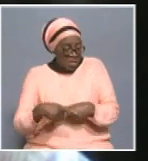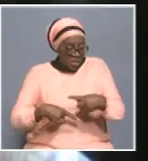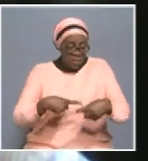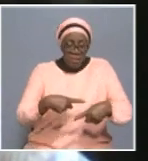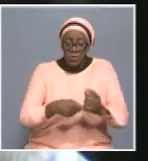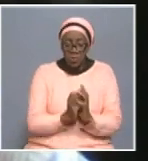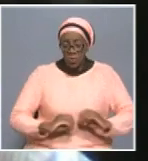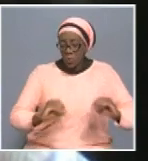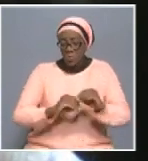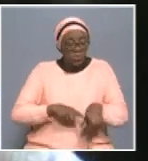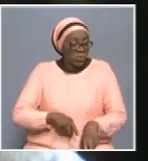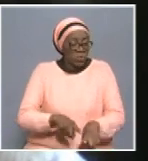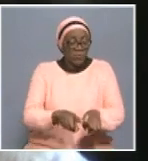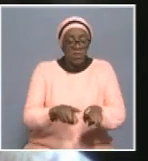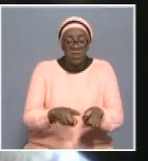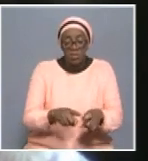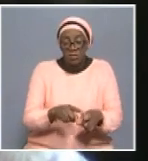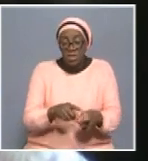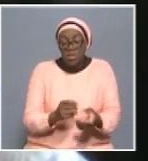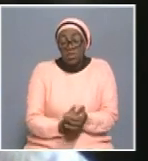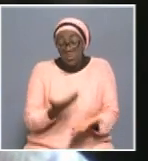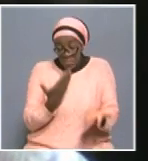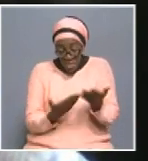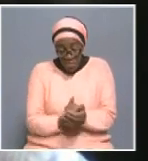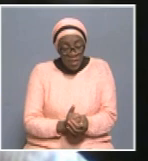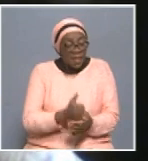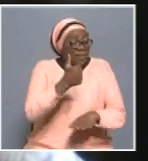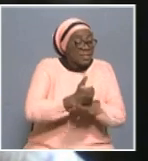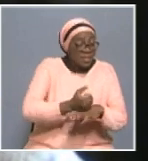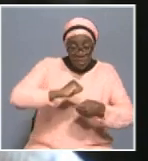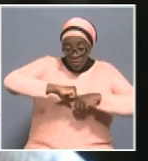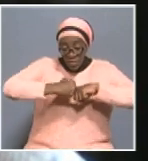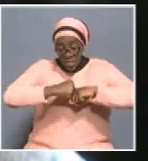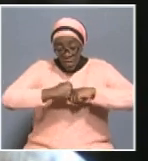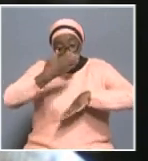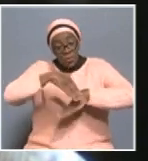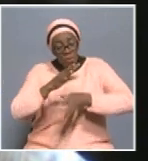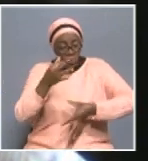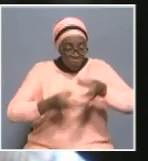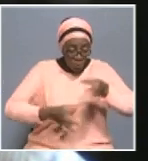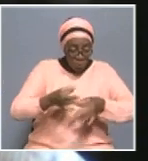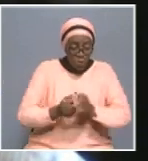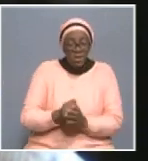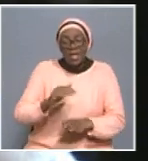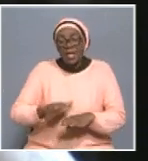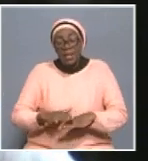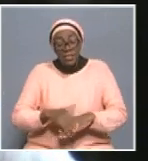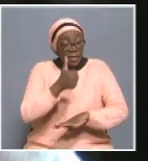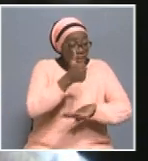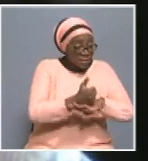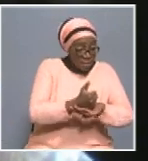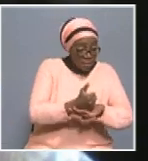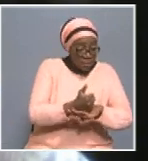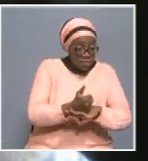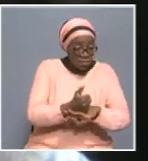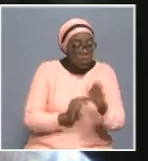infringes on their rights, then the chance for challenge and possibly succeeding with that challenge would still be there. Remember, the SWAPO